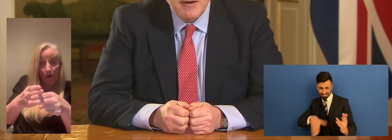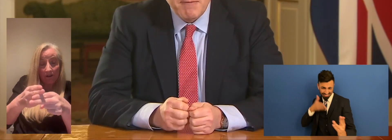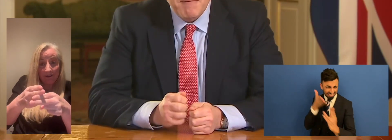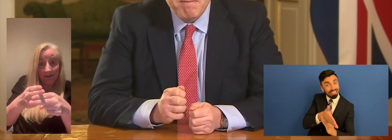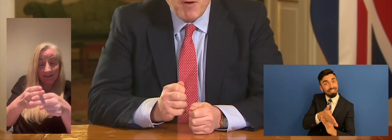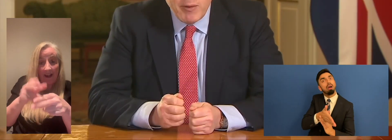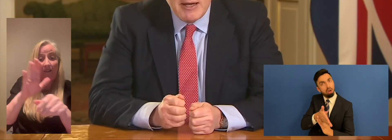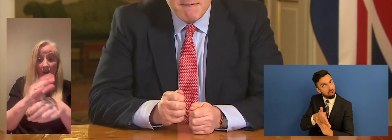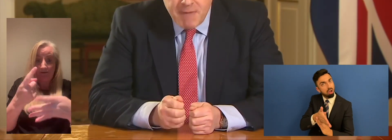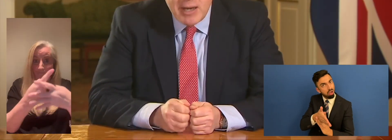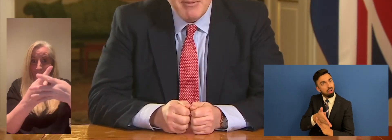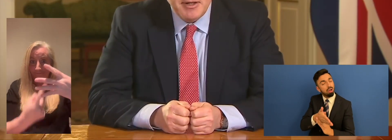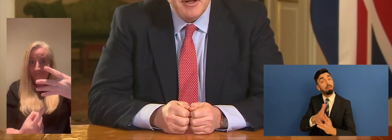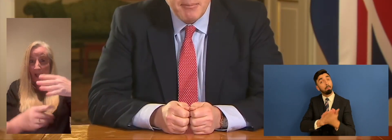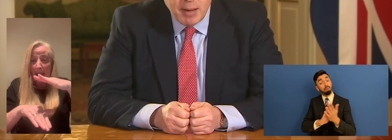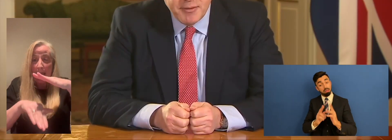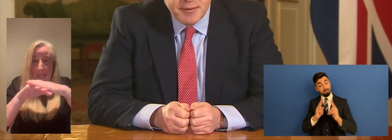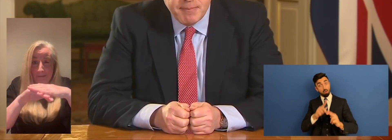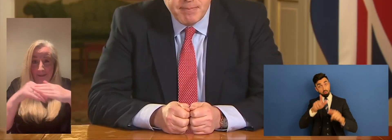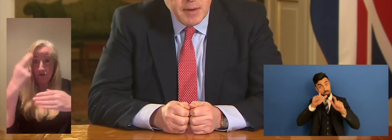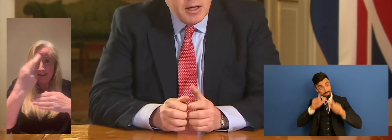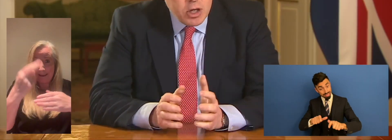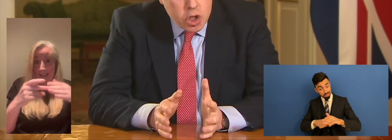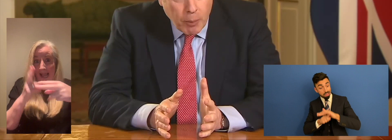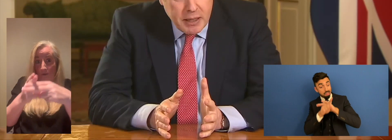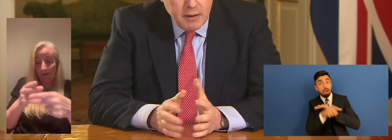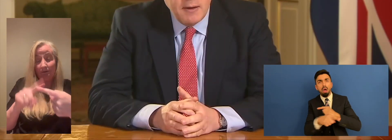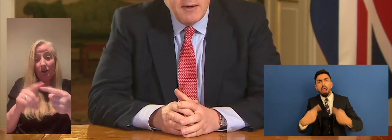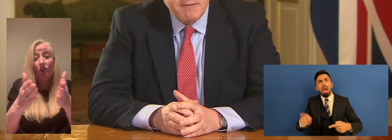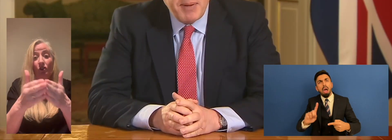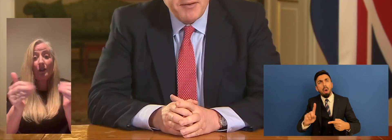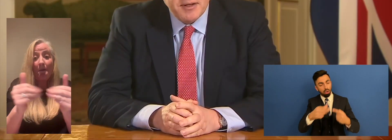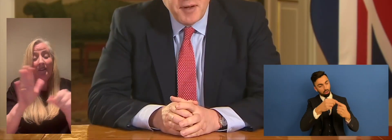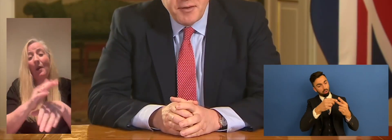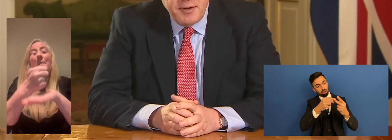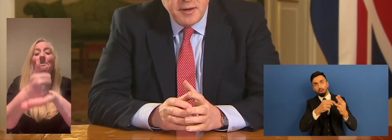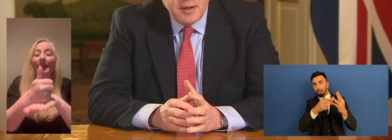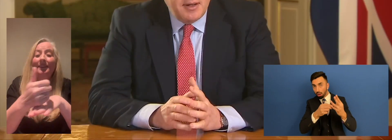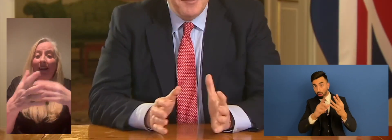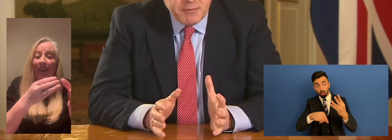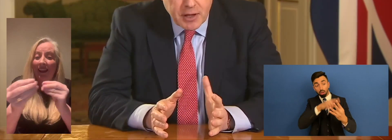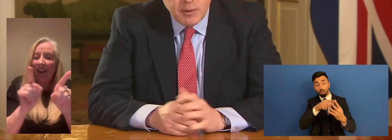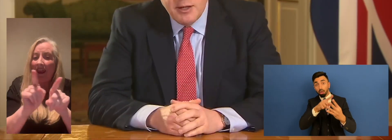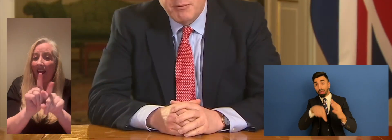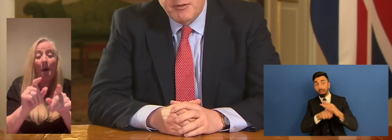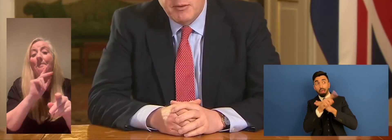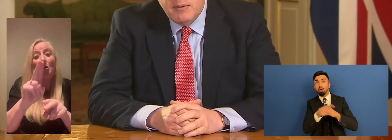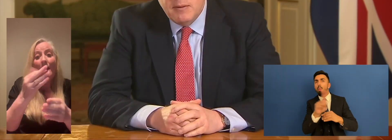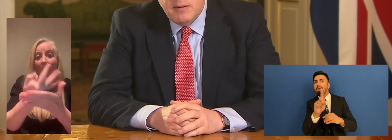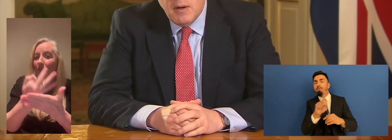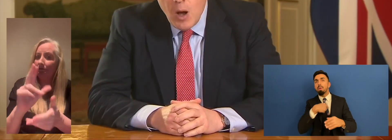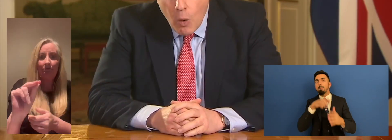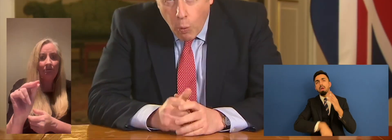home for the following very limited purposes. Shopping for basic necessities as infrequently as